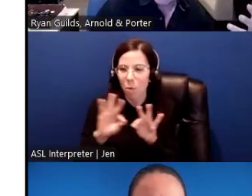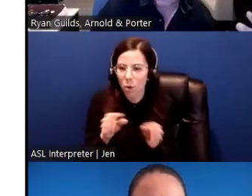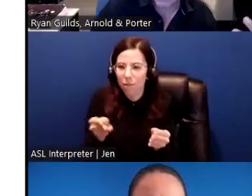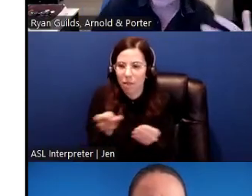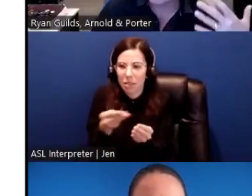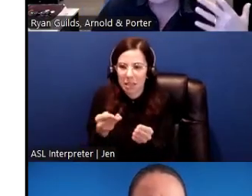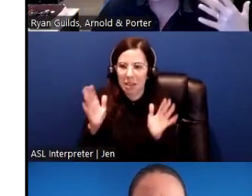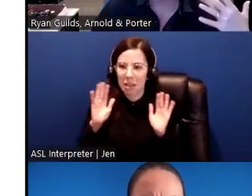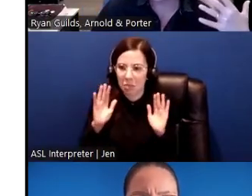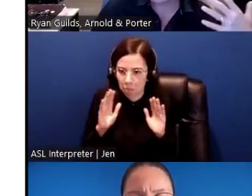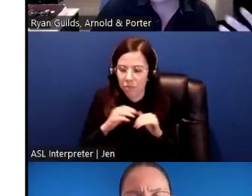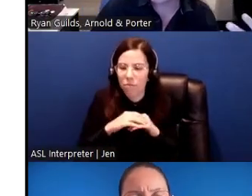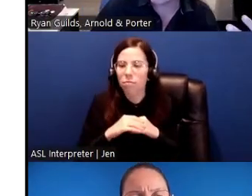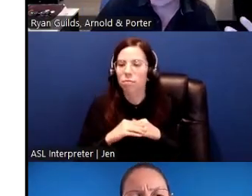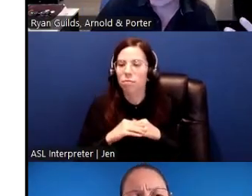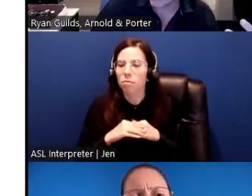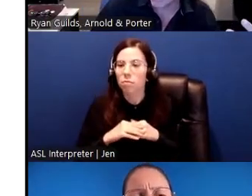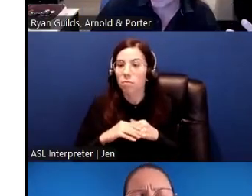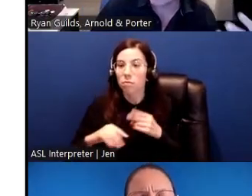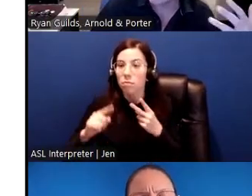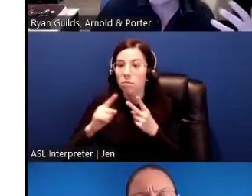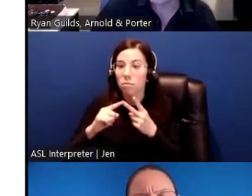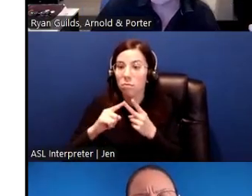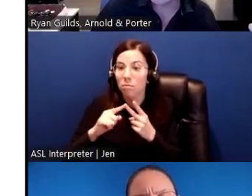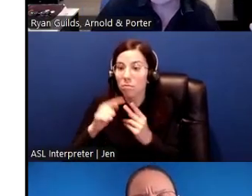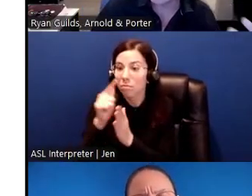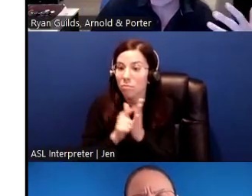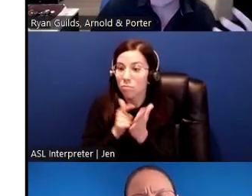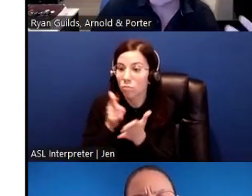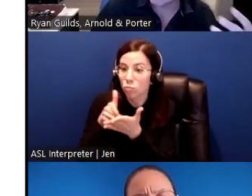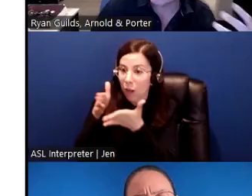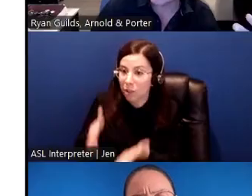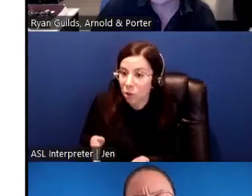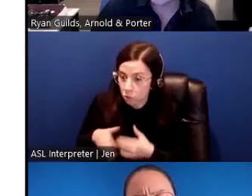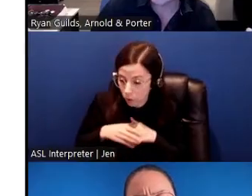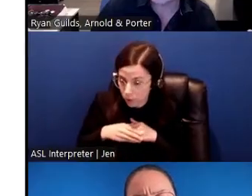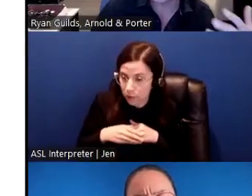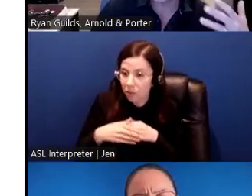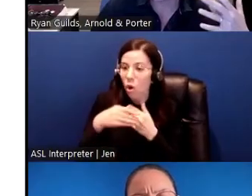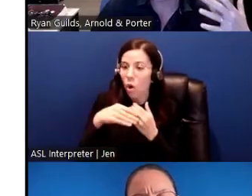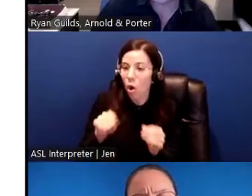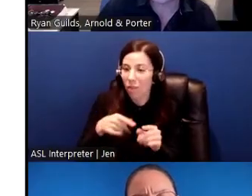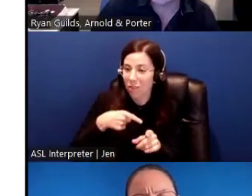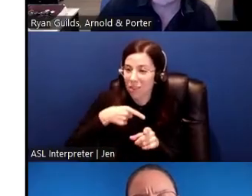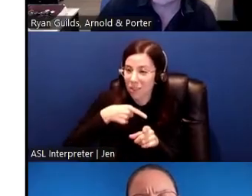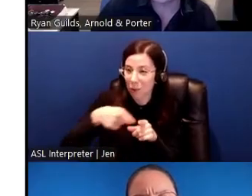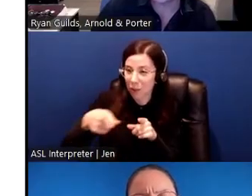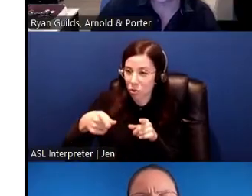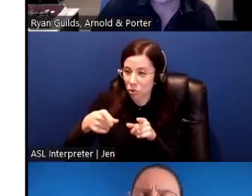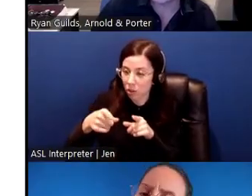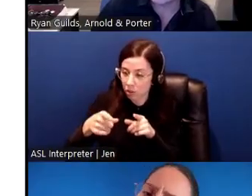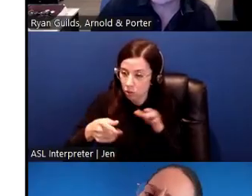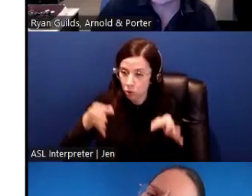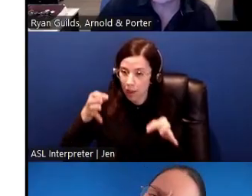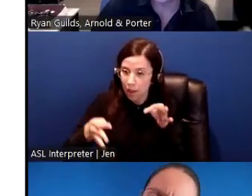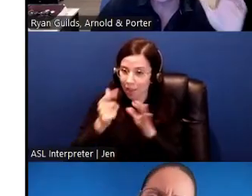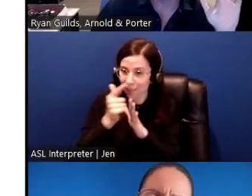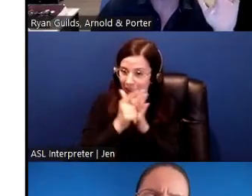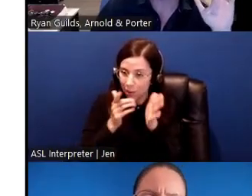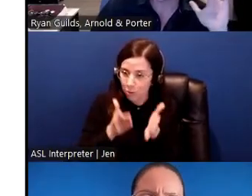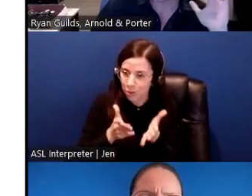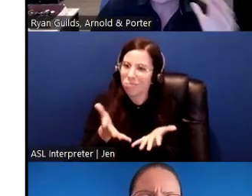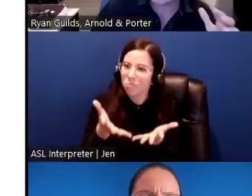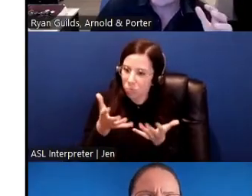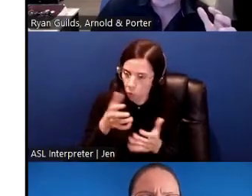that's one. There's the prosecutors in the case, the trial counsel, the Office of Special Trial Counsel. You're going to definitely want to develop those relationships.